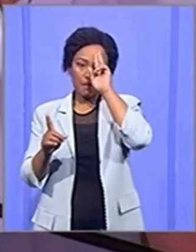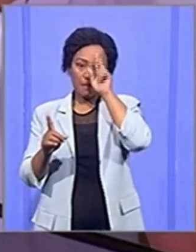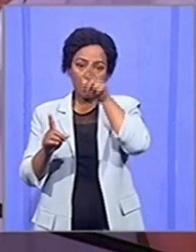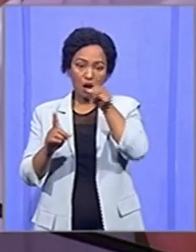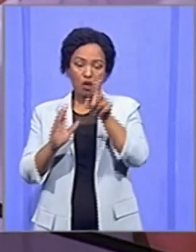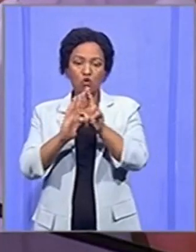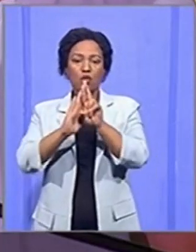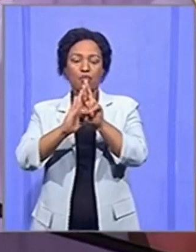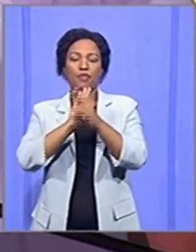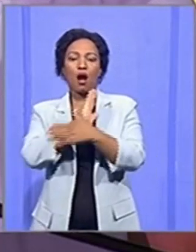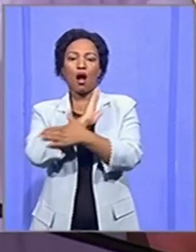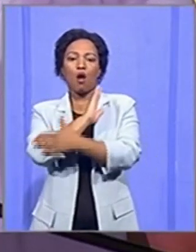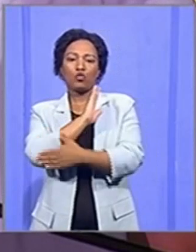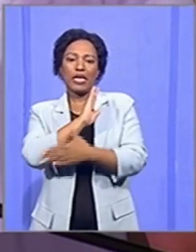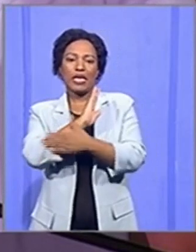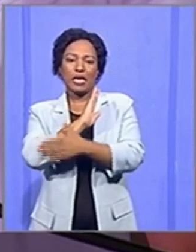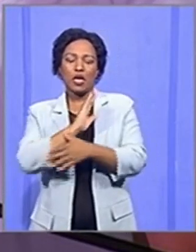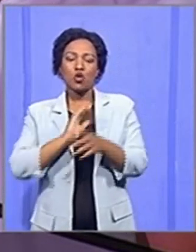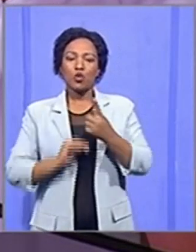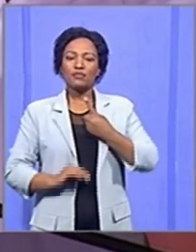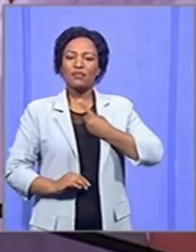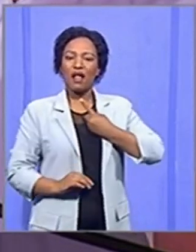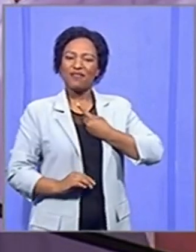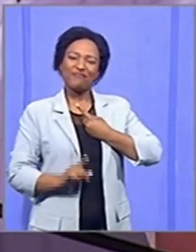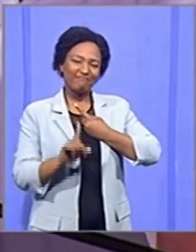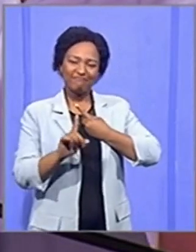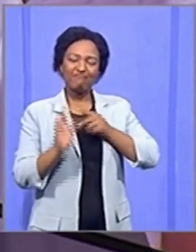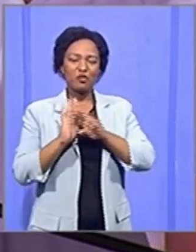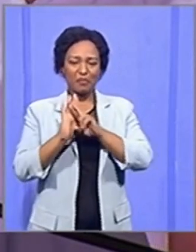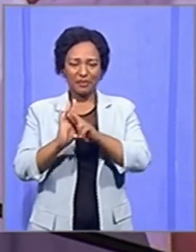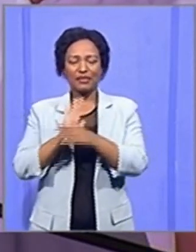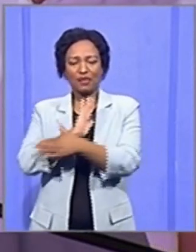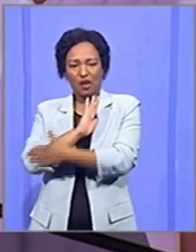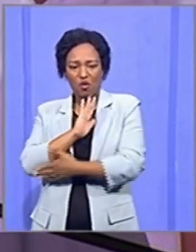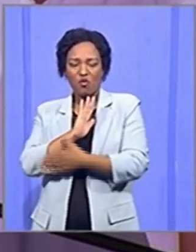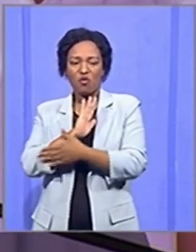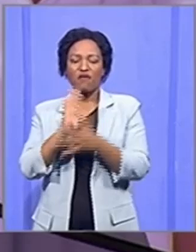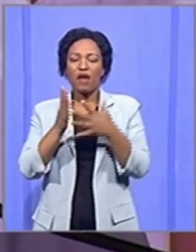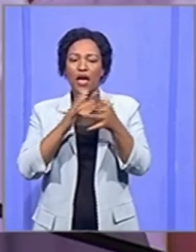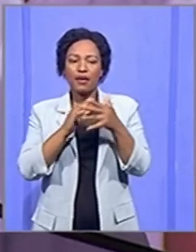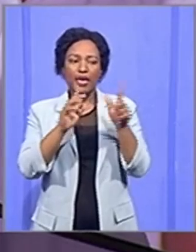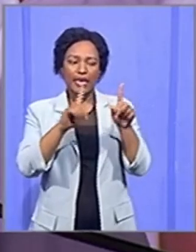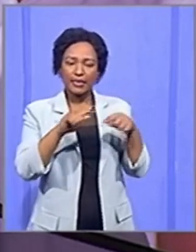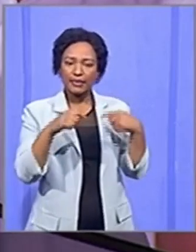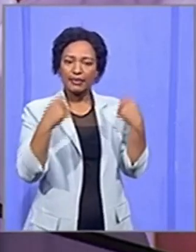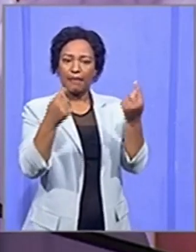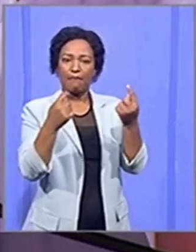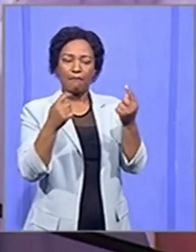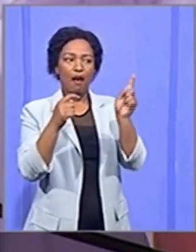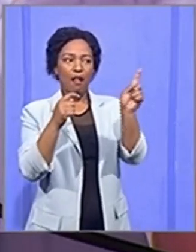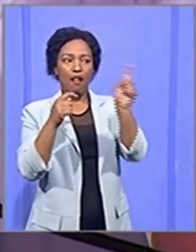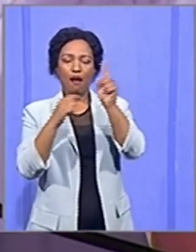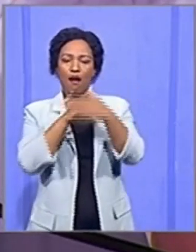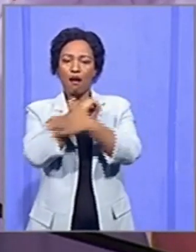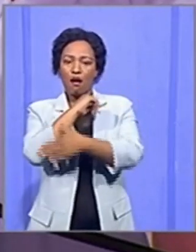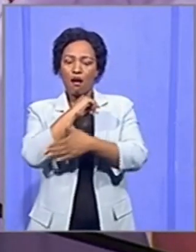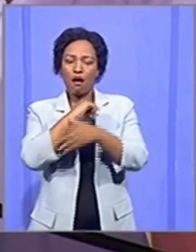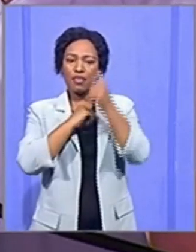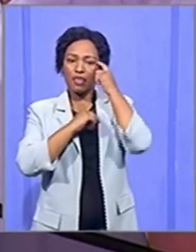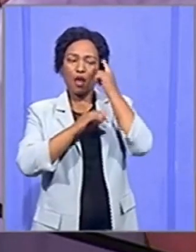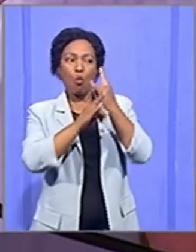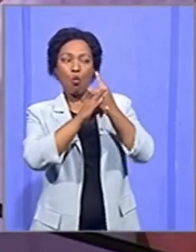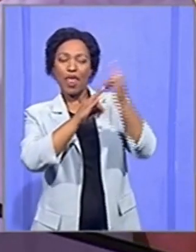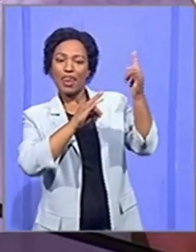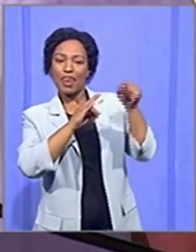country. It is not about yourselves. In many other clubs in the countries, they think it's about winning for the